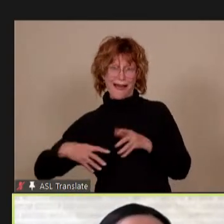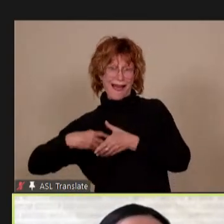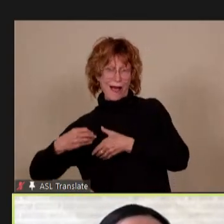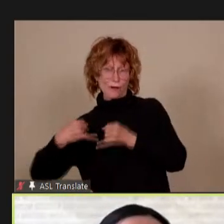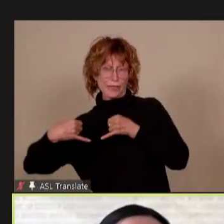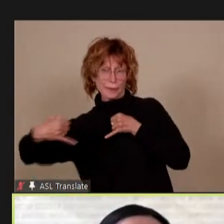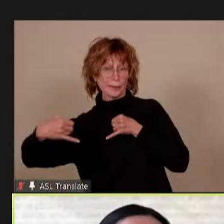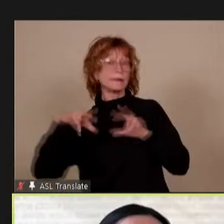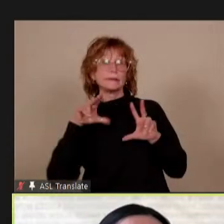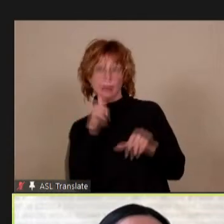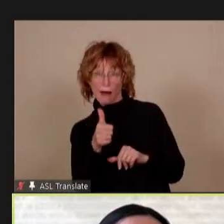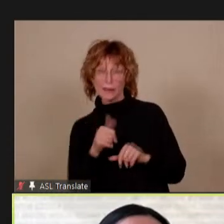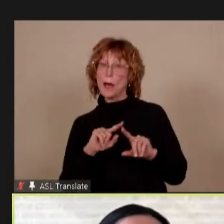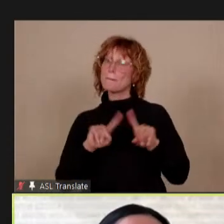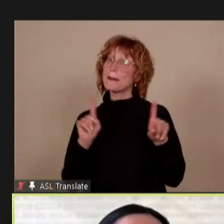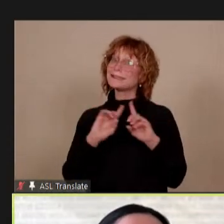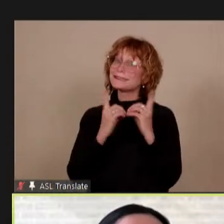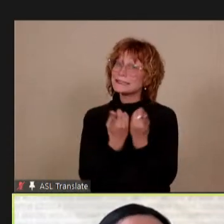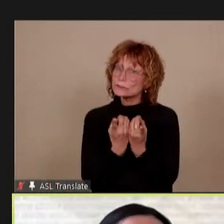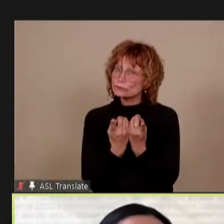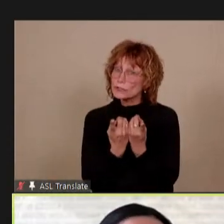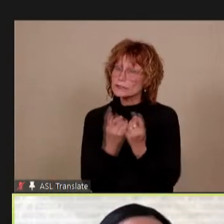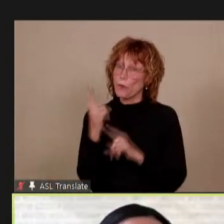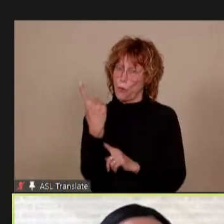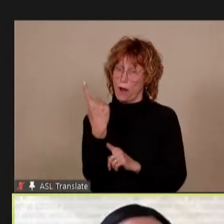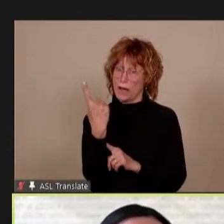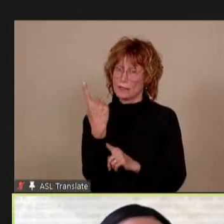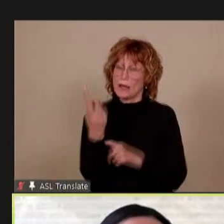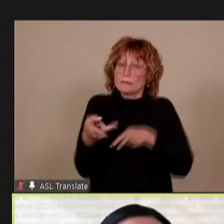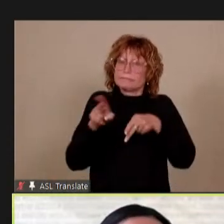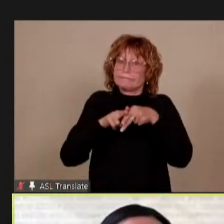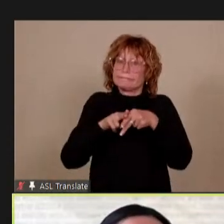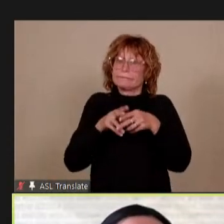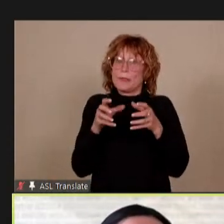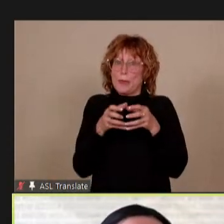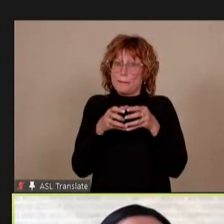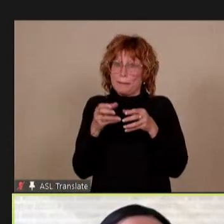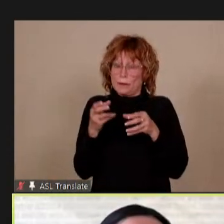However, District 1 decreases in population,